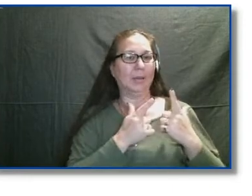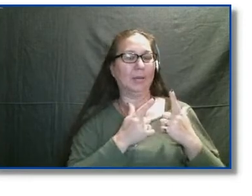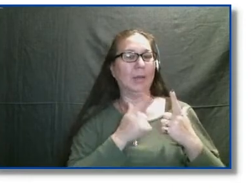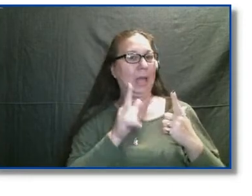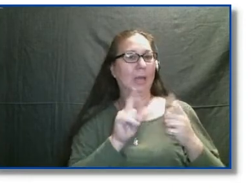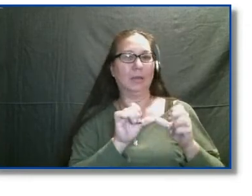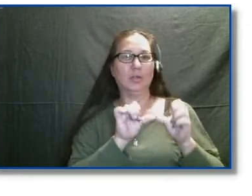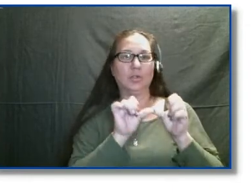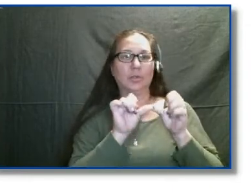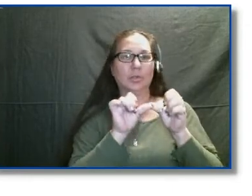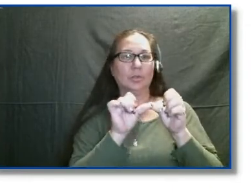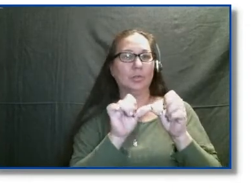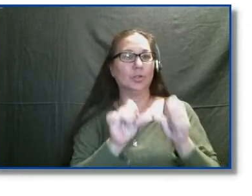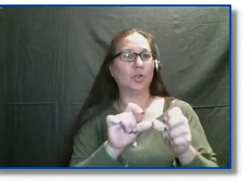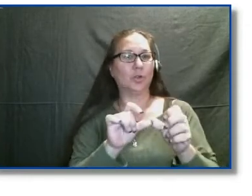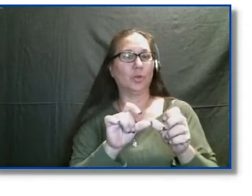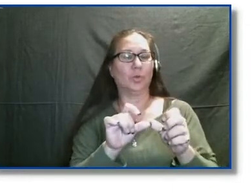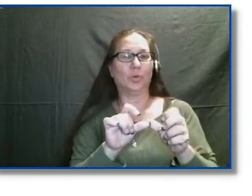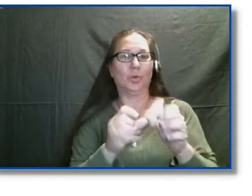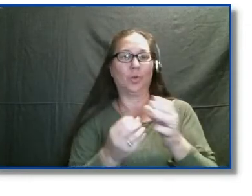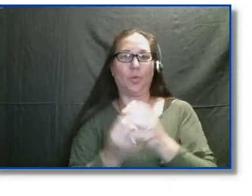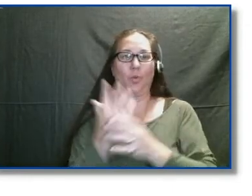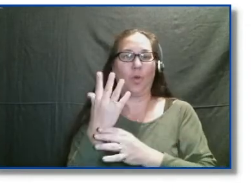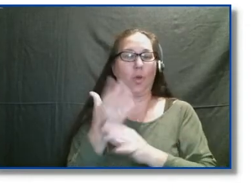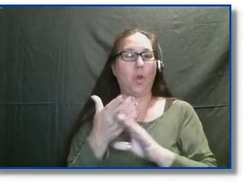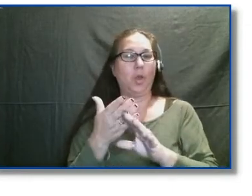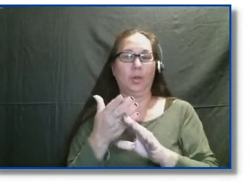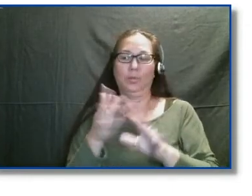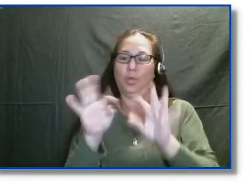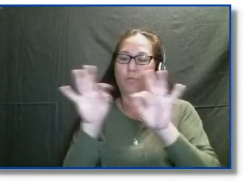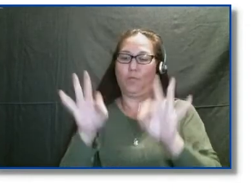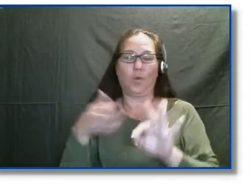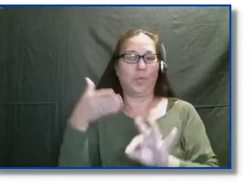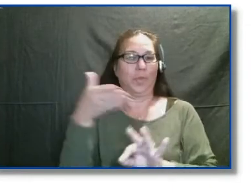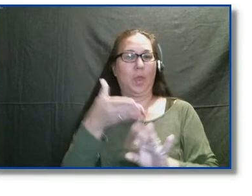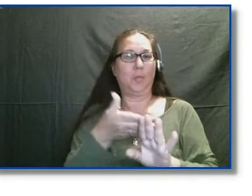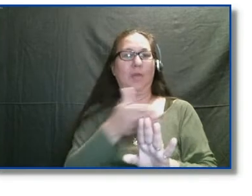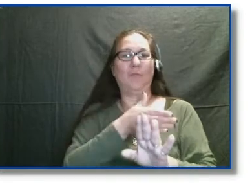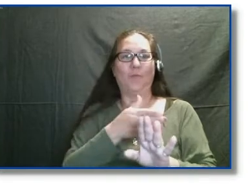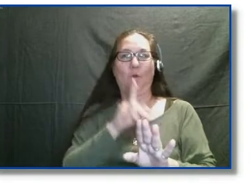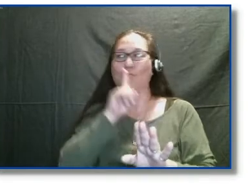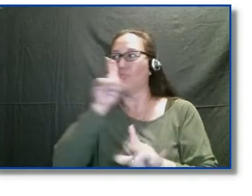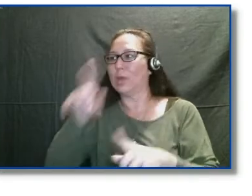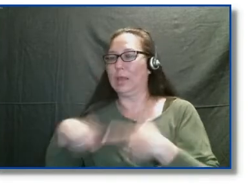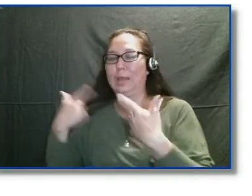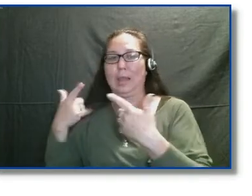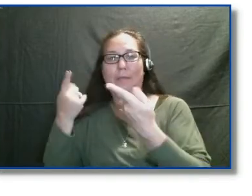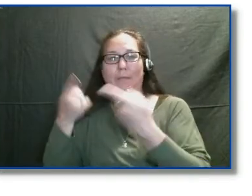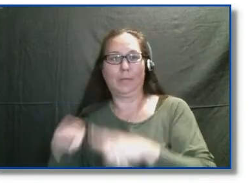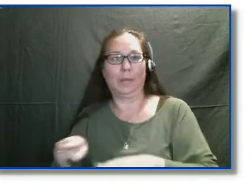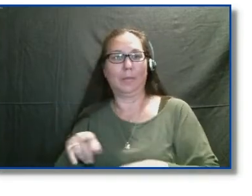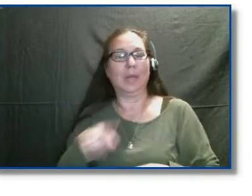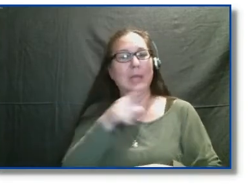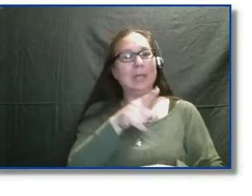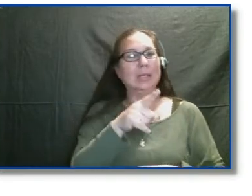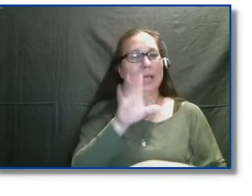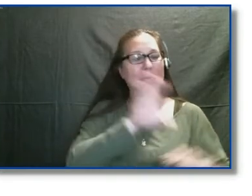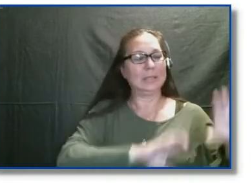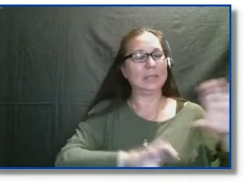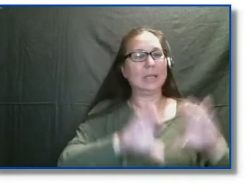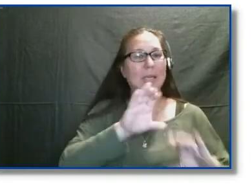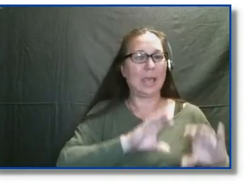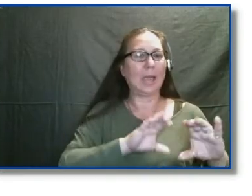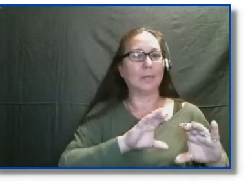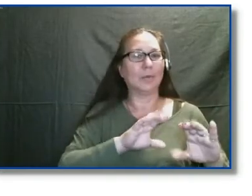these forms were there before life emerged. And so the fossilized chemical gardens are very often taken for fossils of real